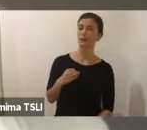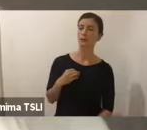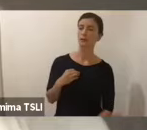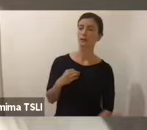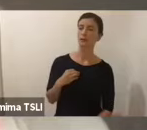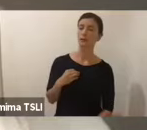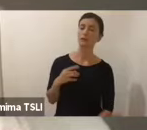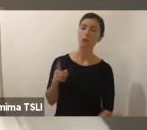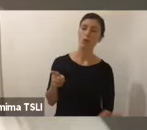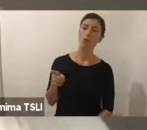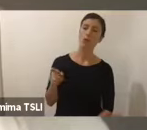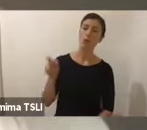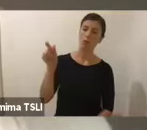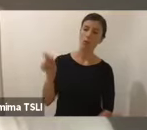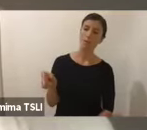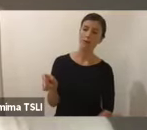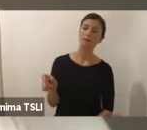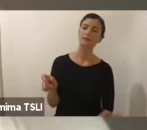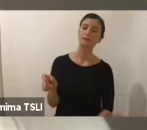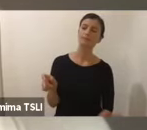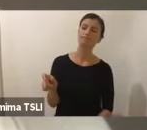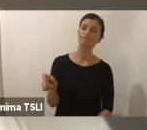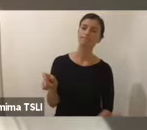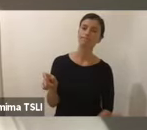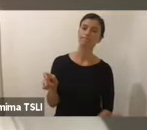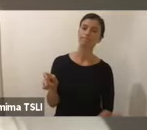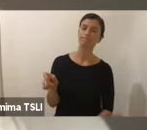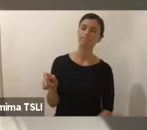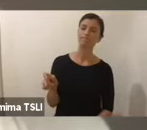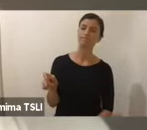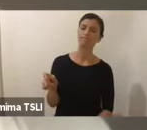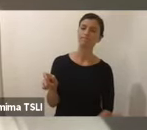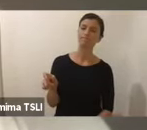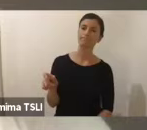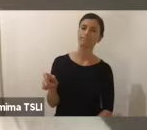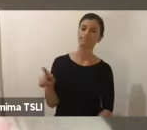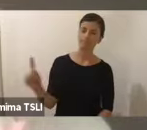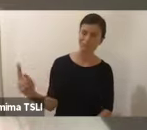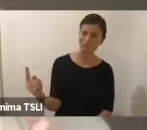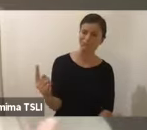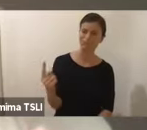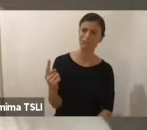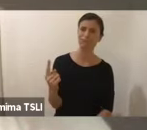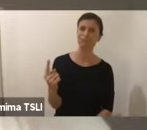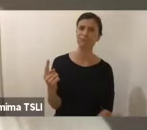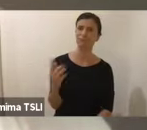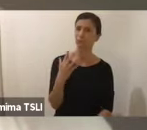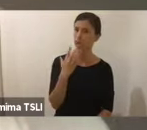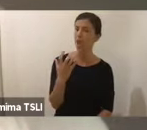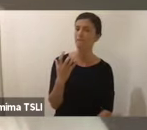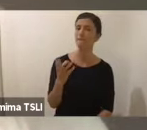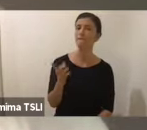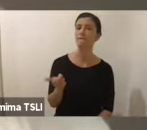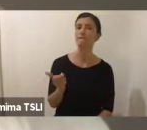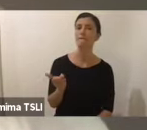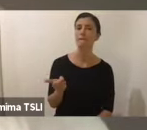this person has has taken the step and i tried to remind i tried to remind myself of that in the moment where i would be feeling a bit